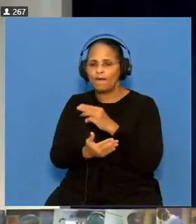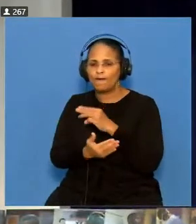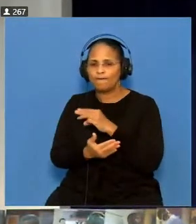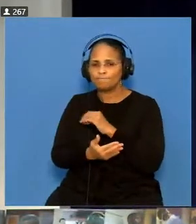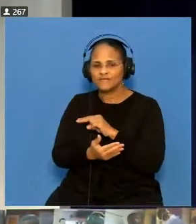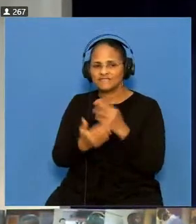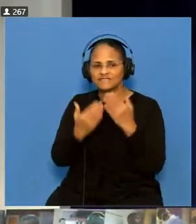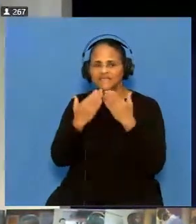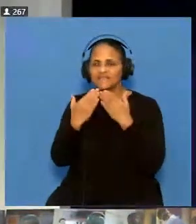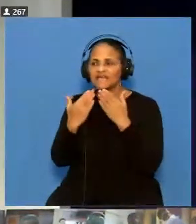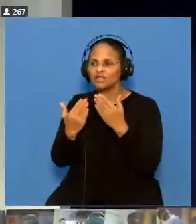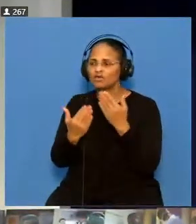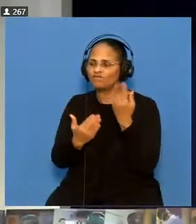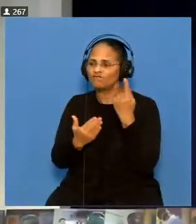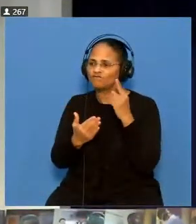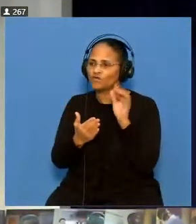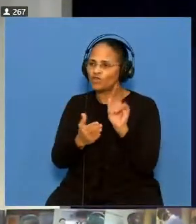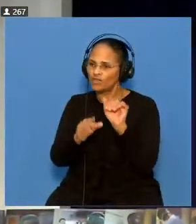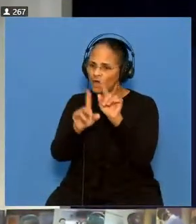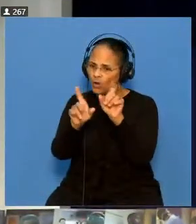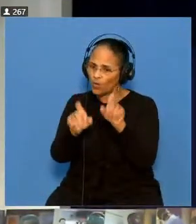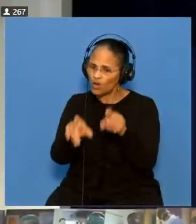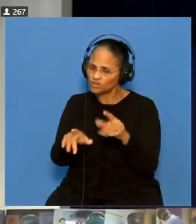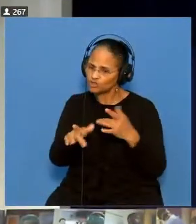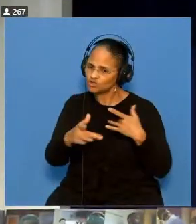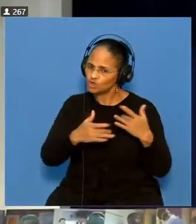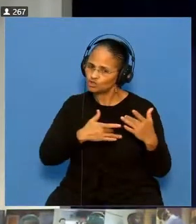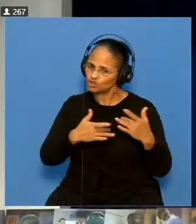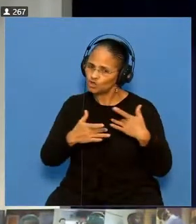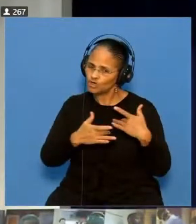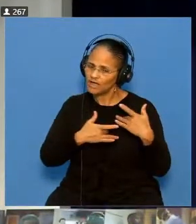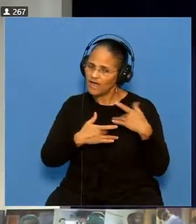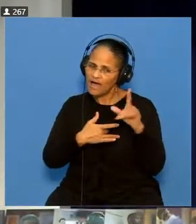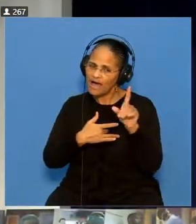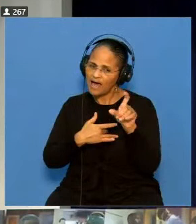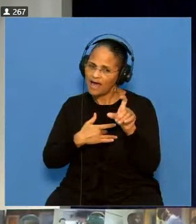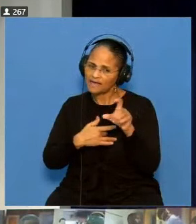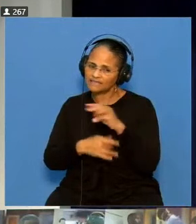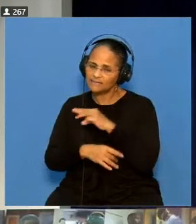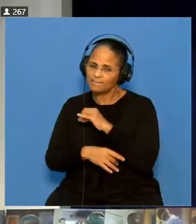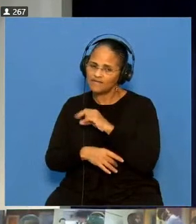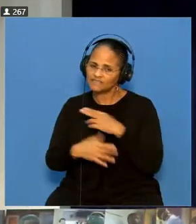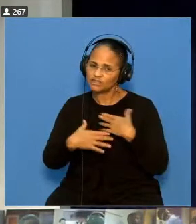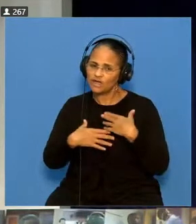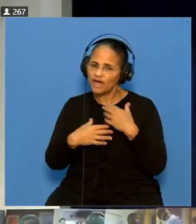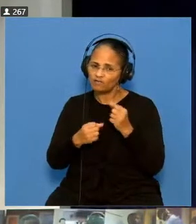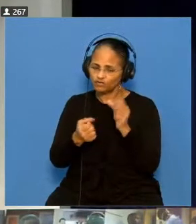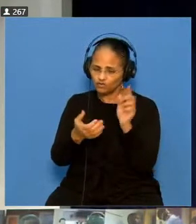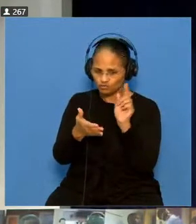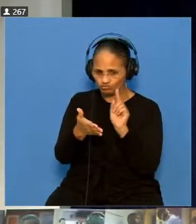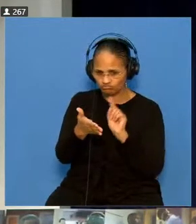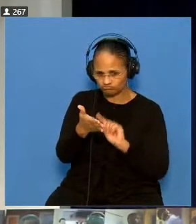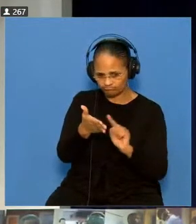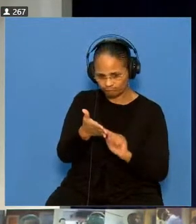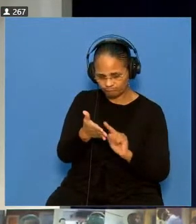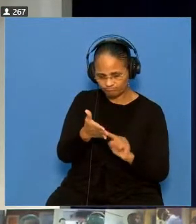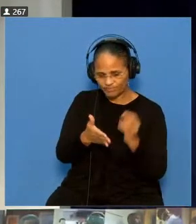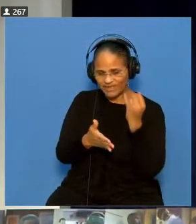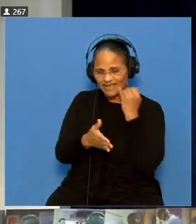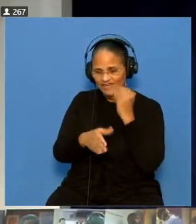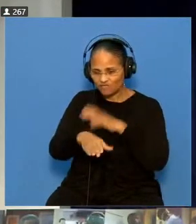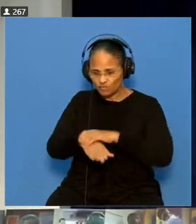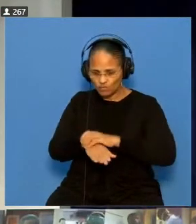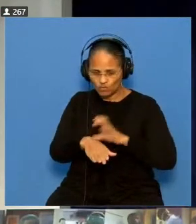say is that I thank you for raising that question. That is incredibly concerning, and I'll certainly ask the Minister of Health to look into that, because if wristbands are removed, the law